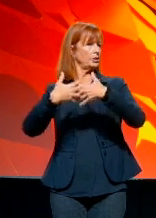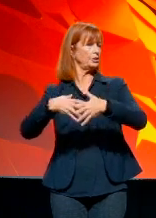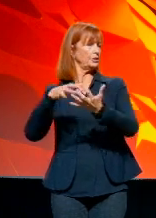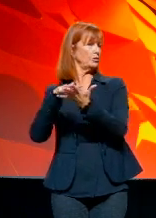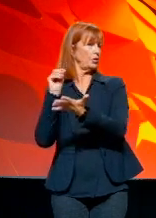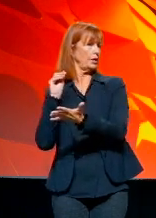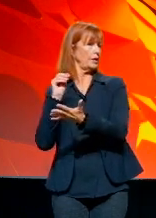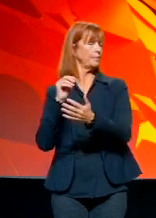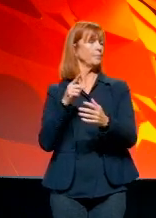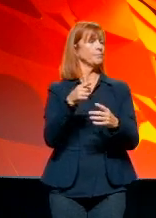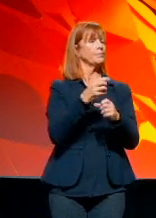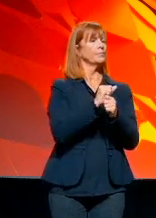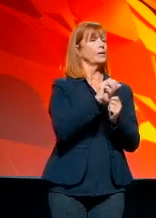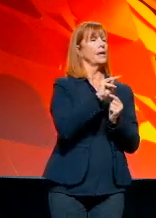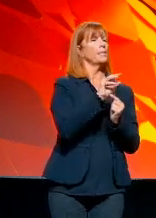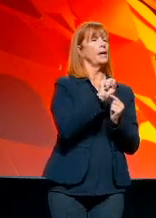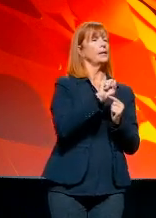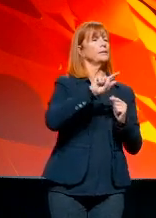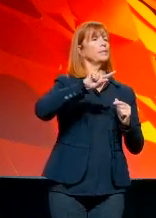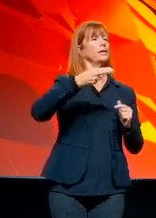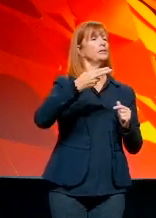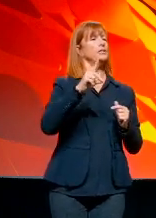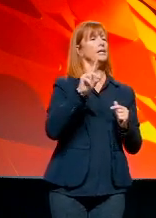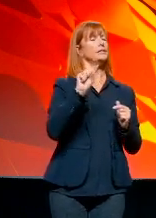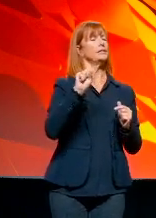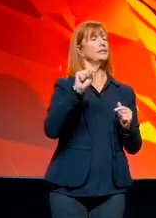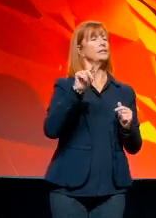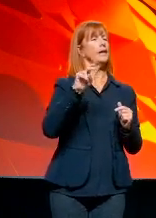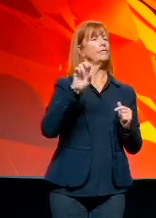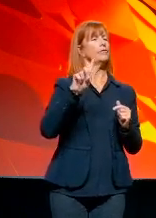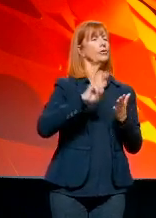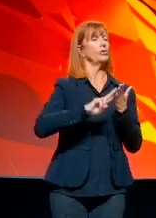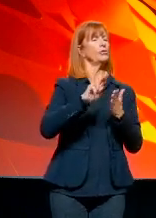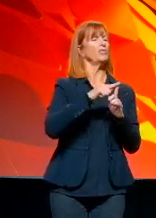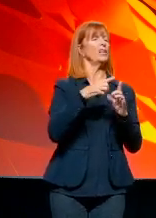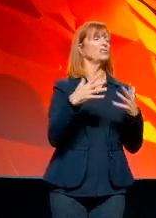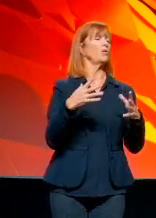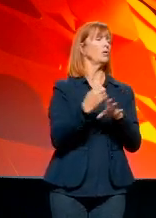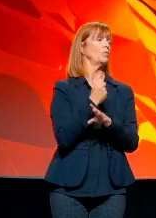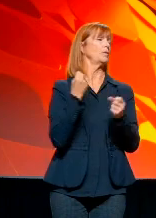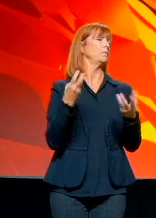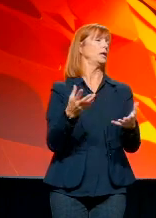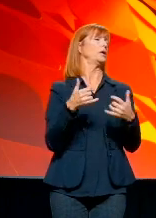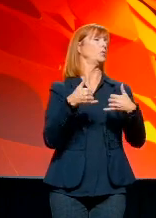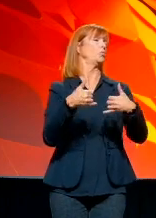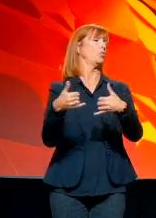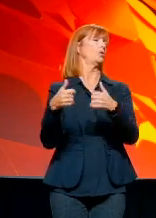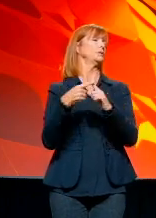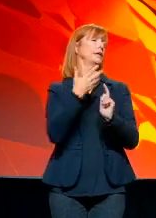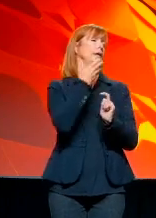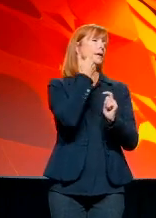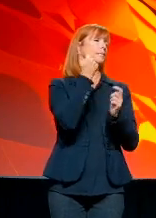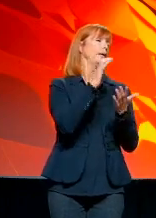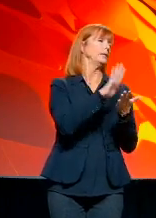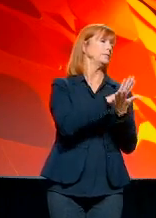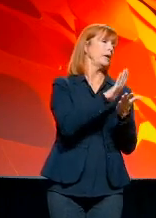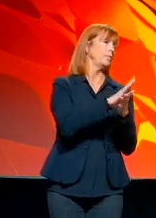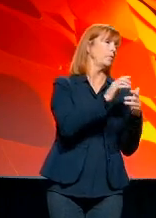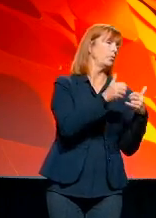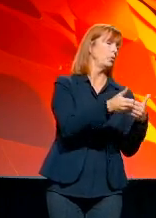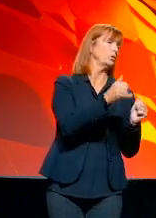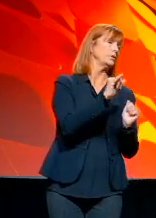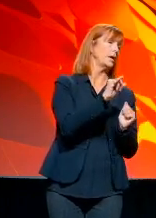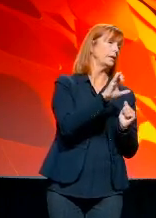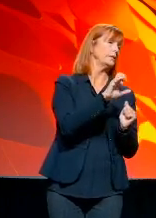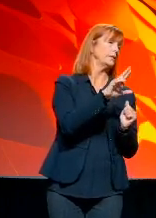his MS and PhD from Stanford University and has won various awards and nominations, including Best Paper Awards at ICRA in 2019